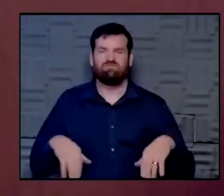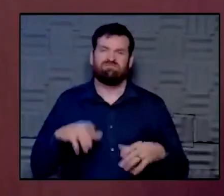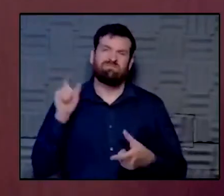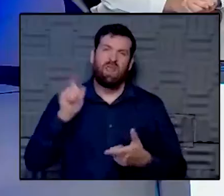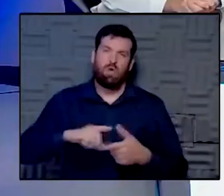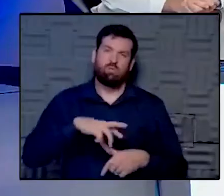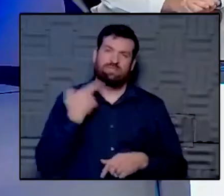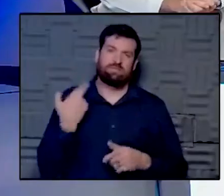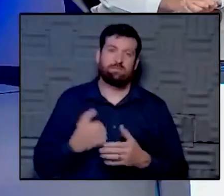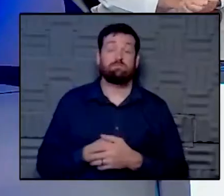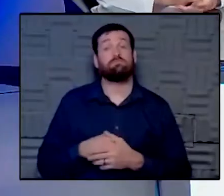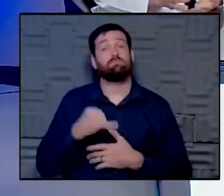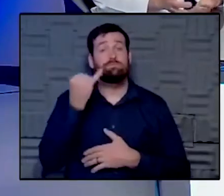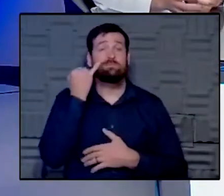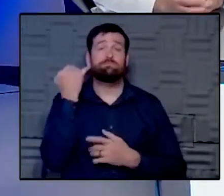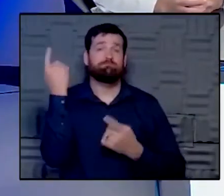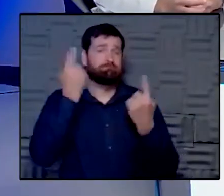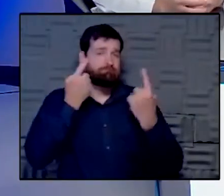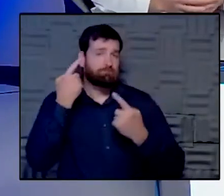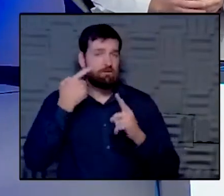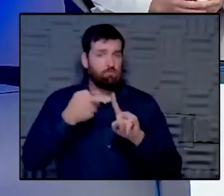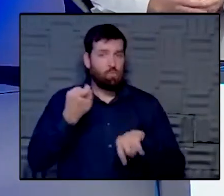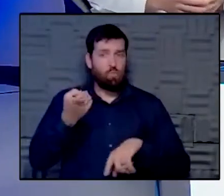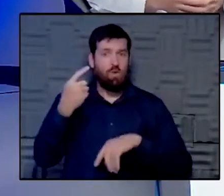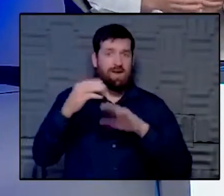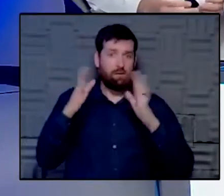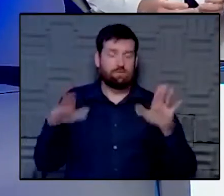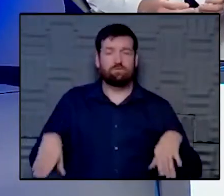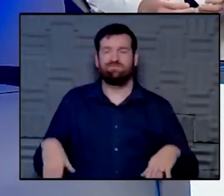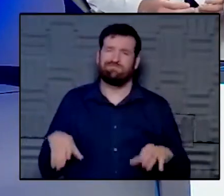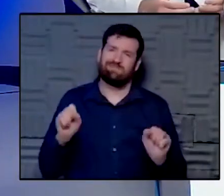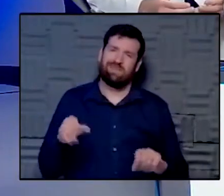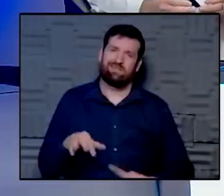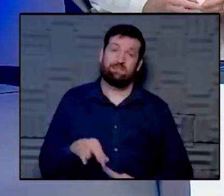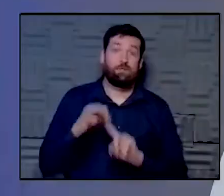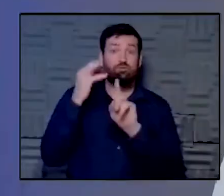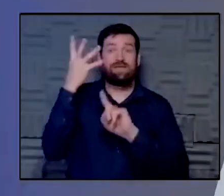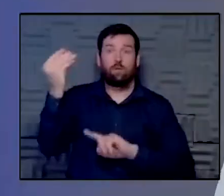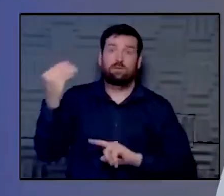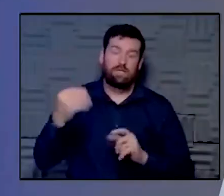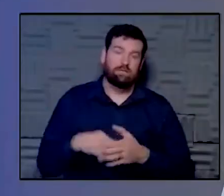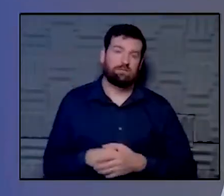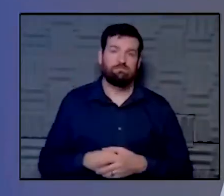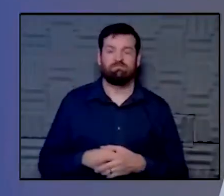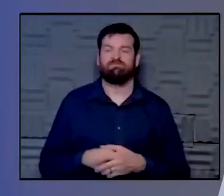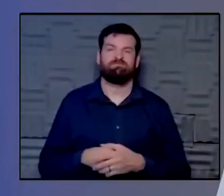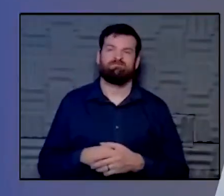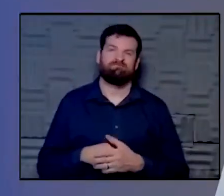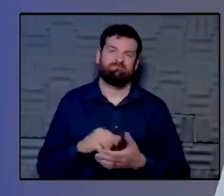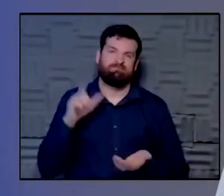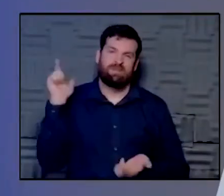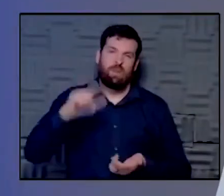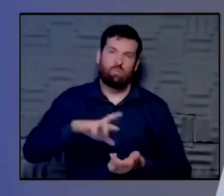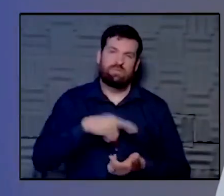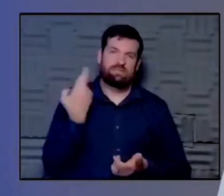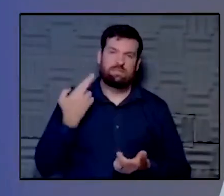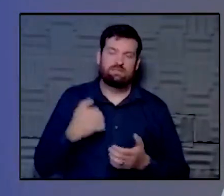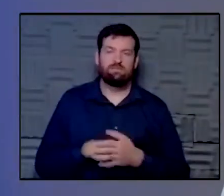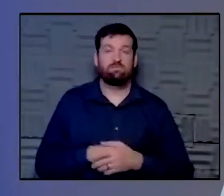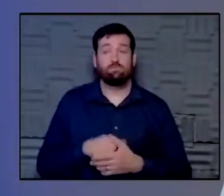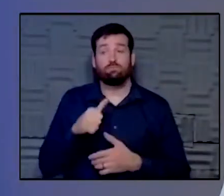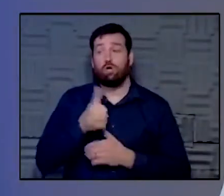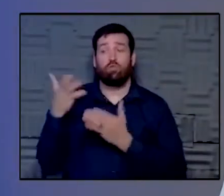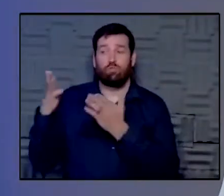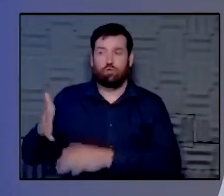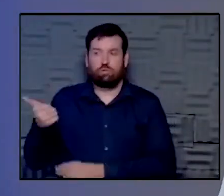really low. And I think if you are considering that from a single household, you probably can do it, especially if you're walking outdoors. It's probably very low. Obviously, the risk to that other